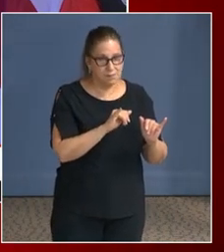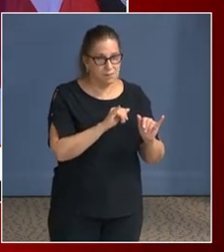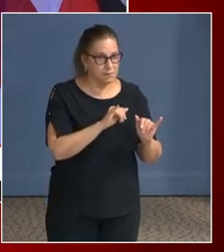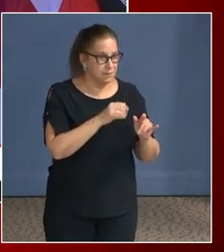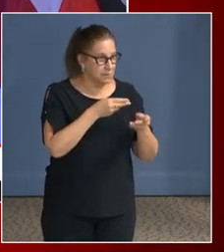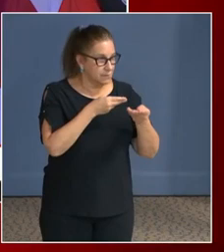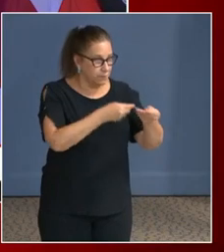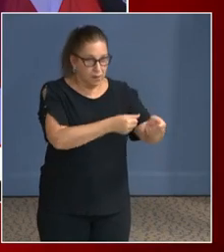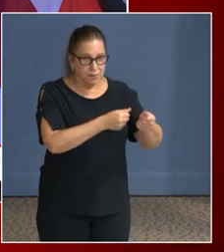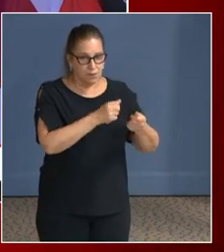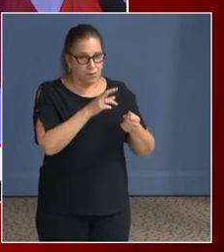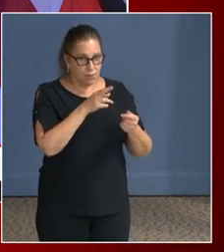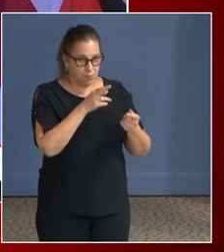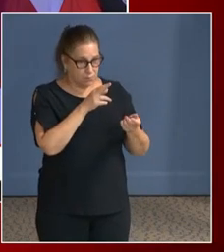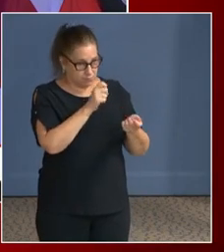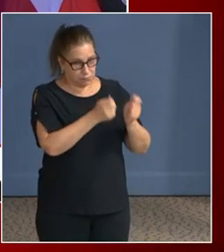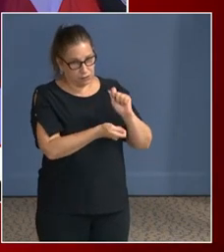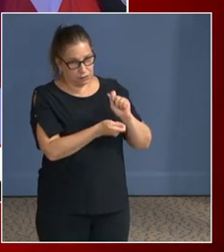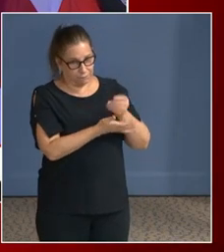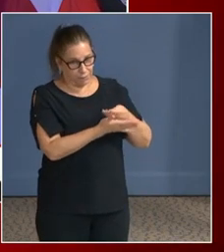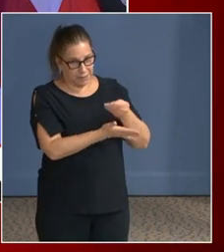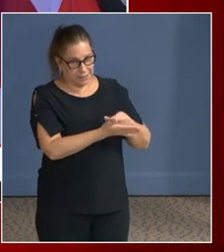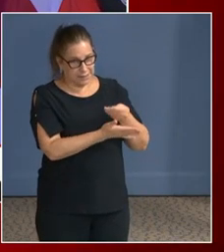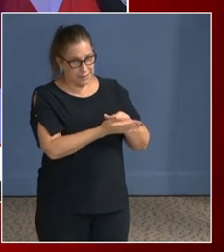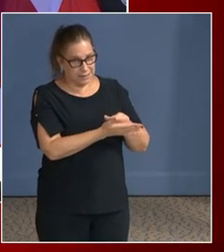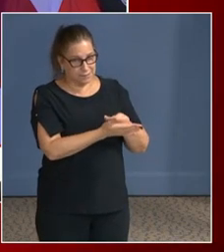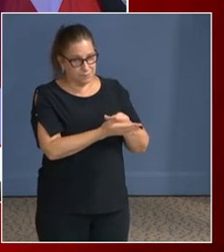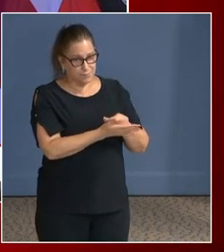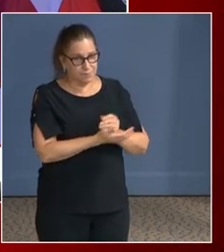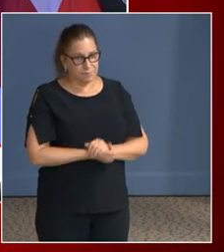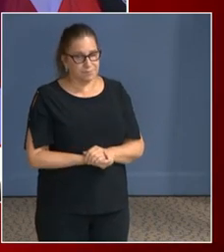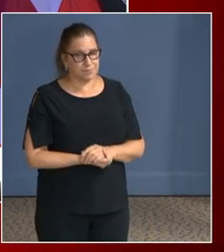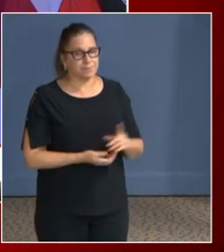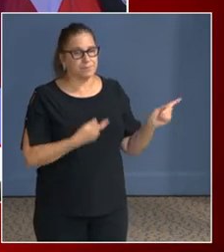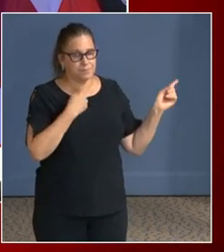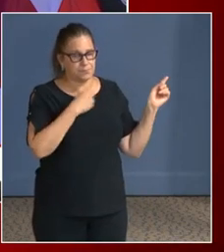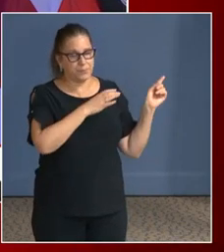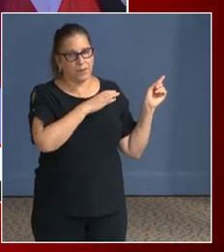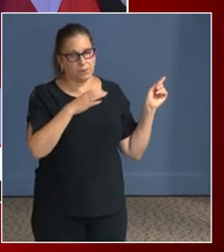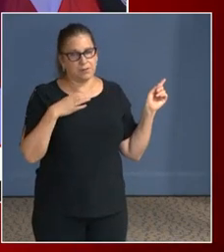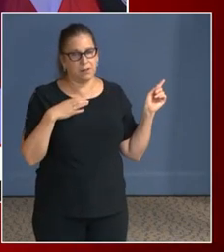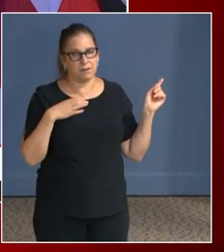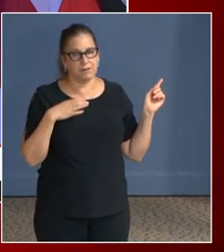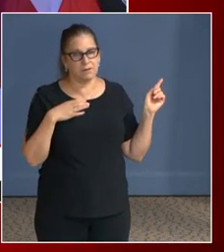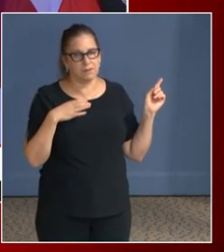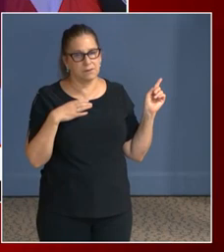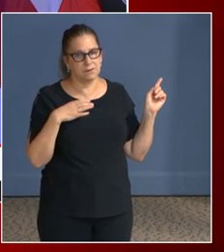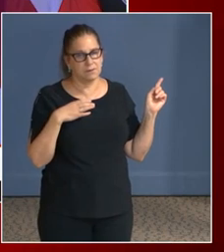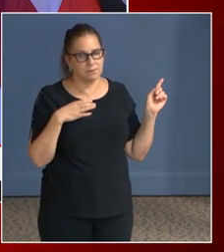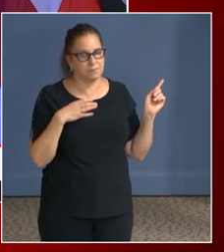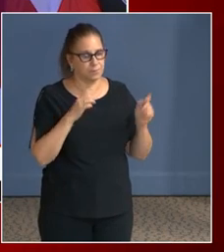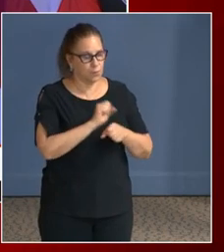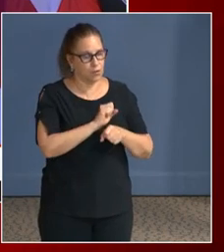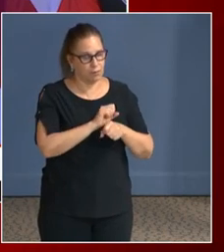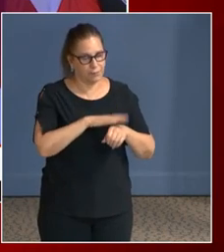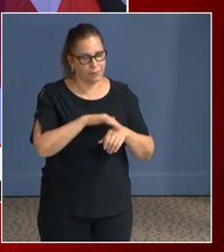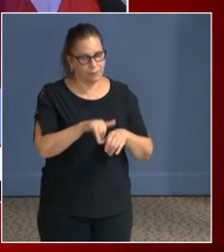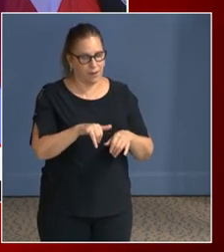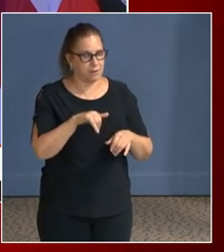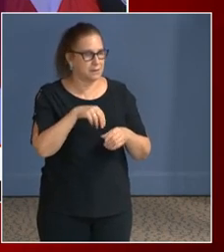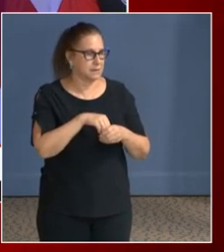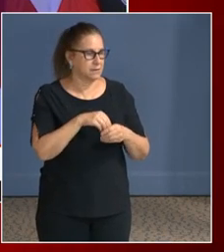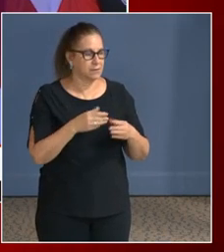that the council, when it gets into the committee of the whole, will restore our proposal.